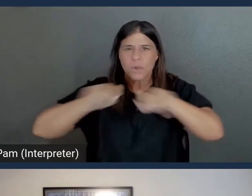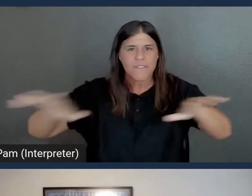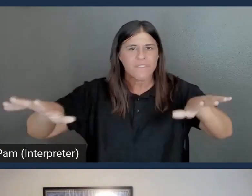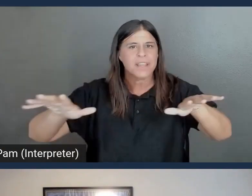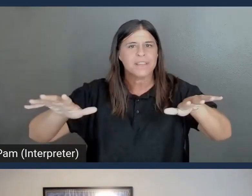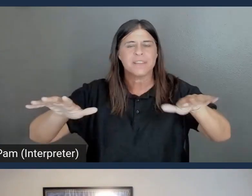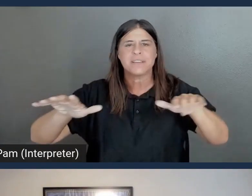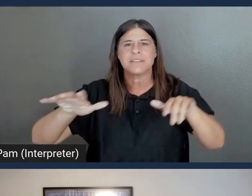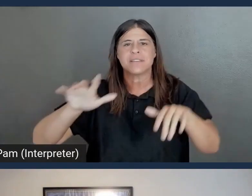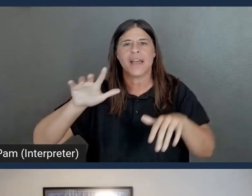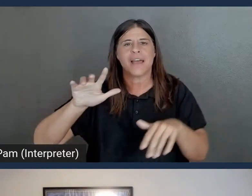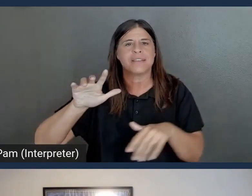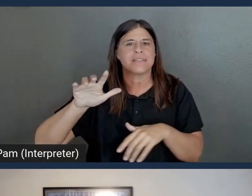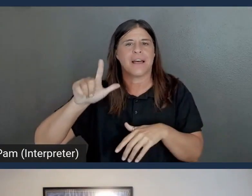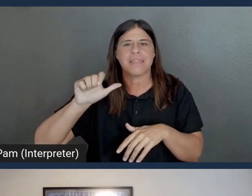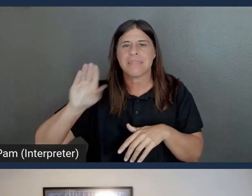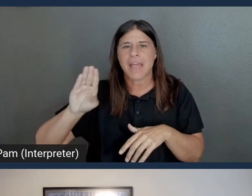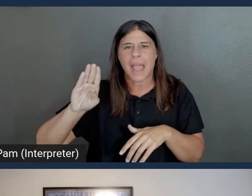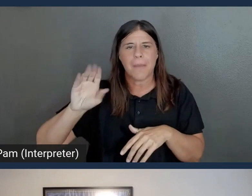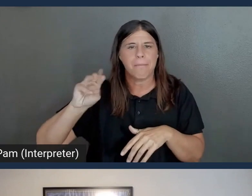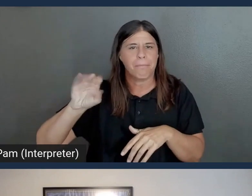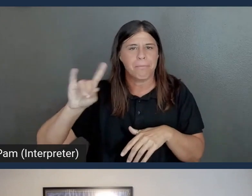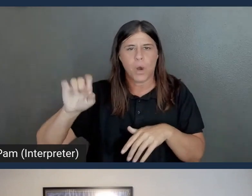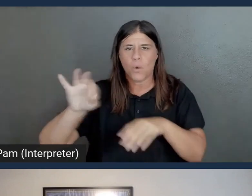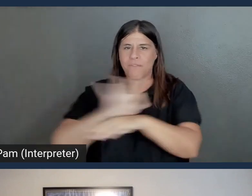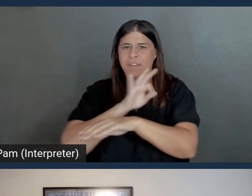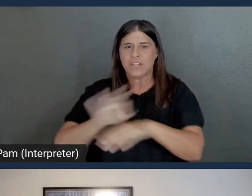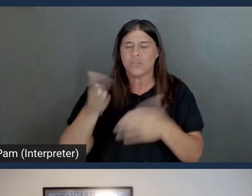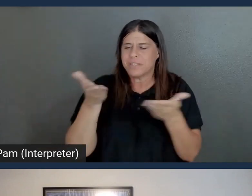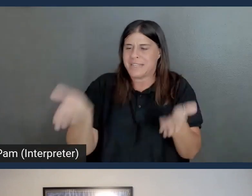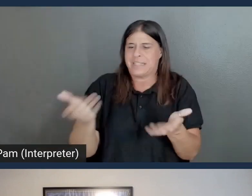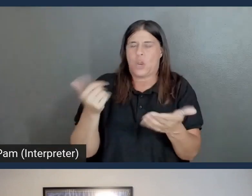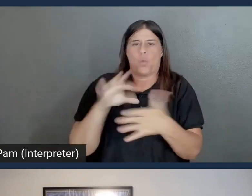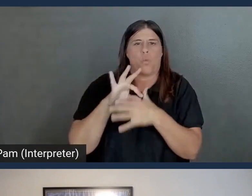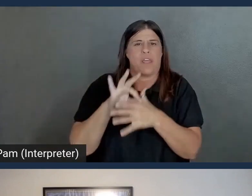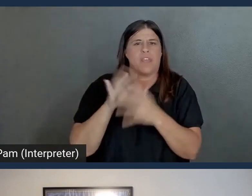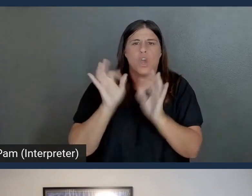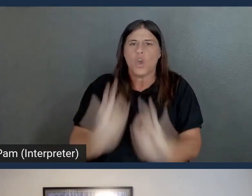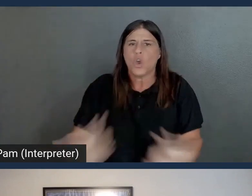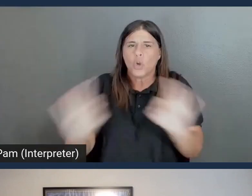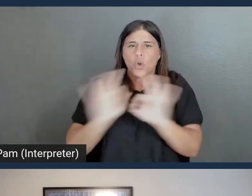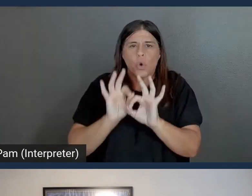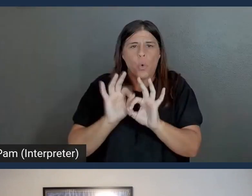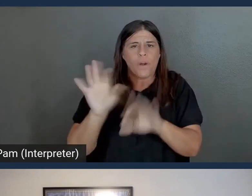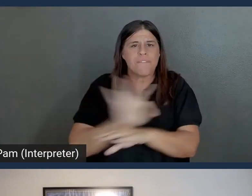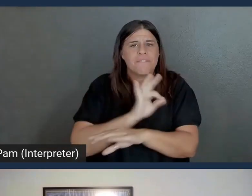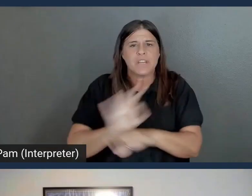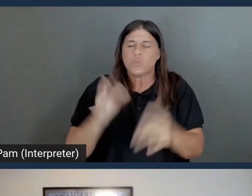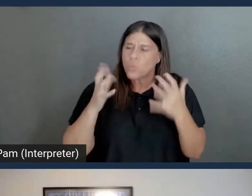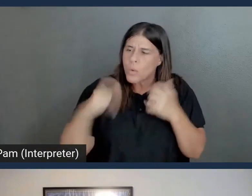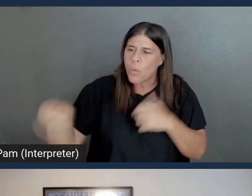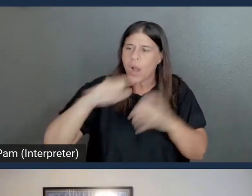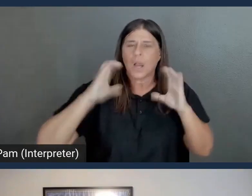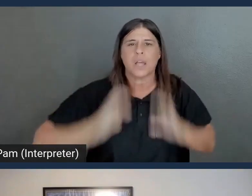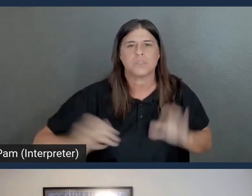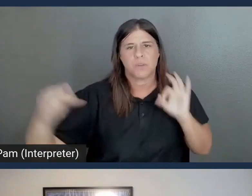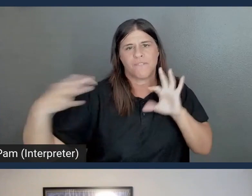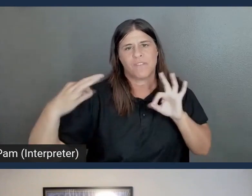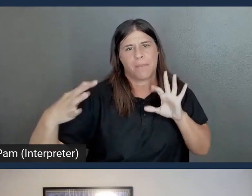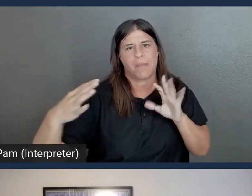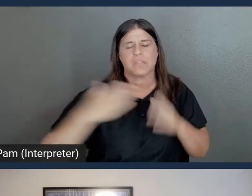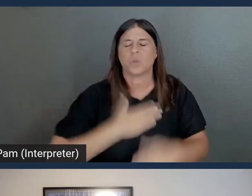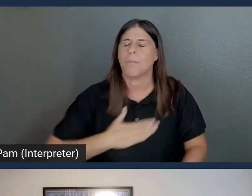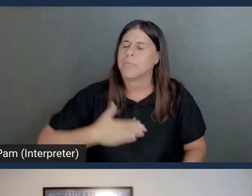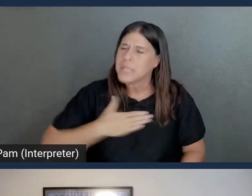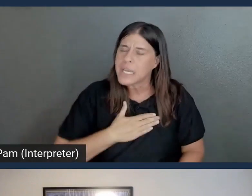so it's out there today with a core set of features that we're really looking for customers to give us feedback on. So please go